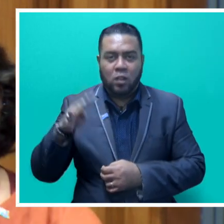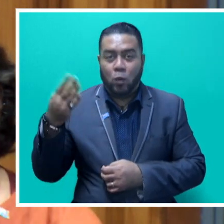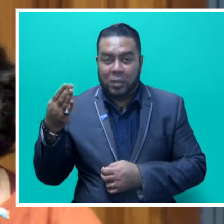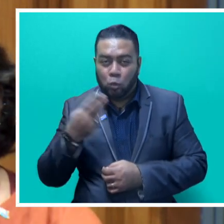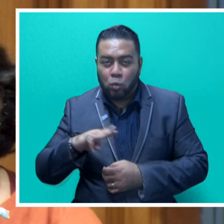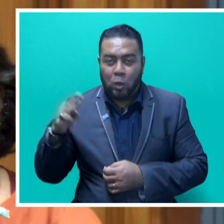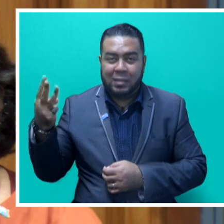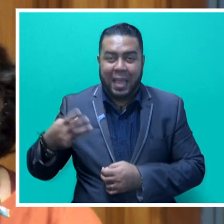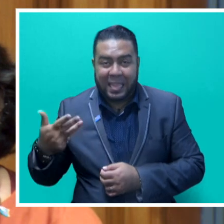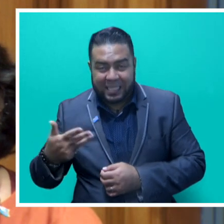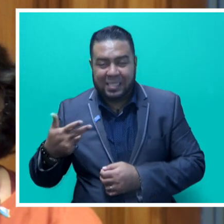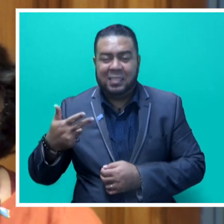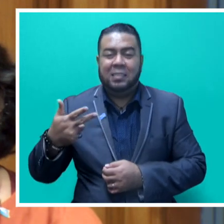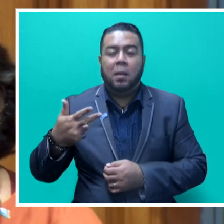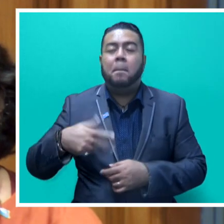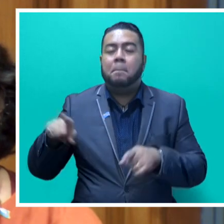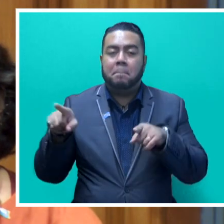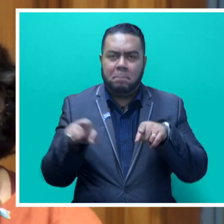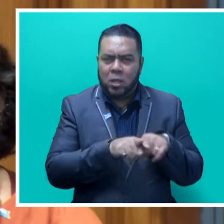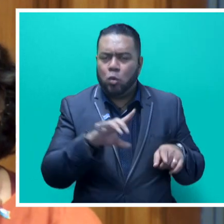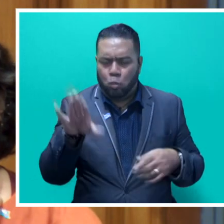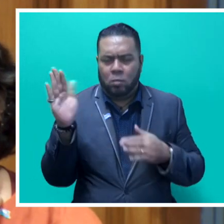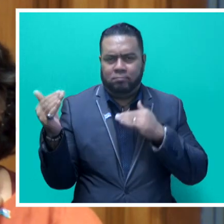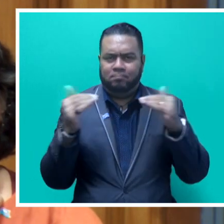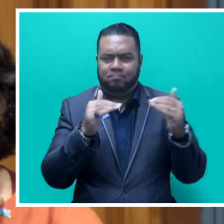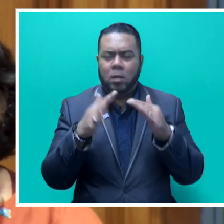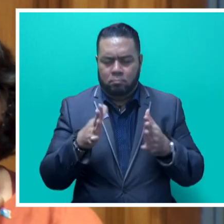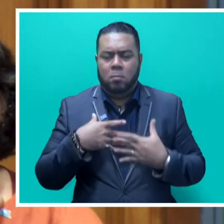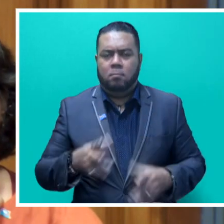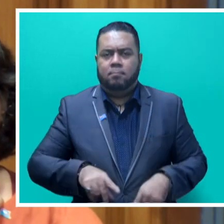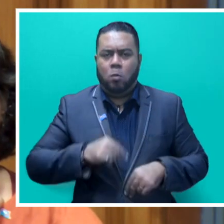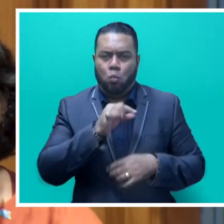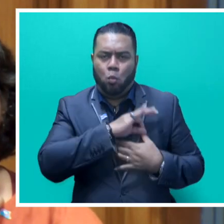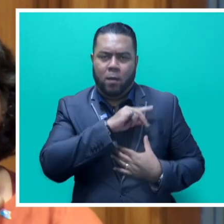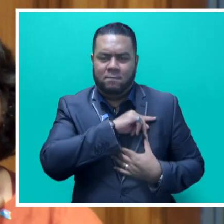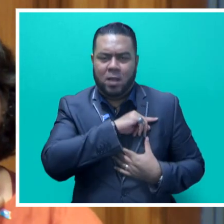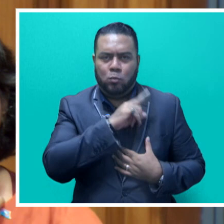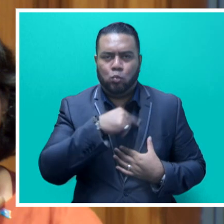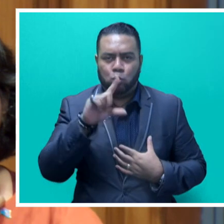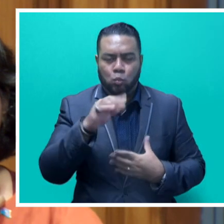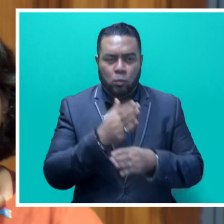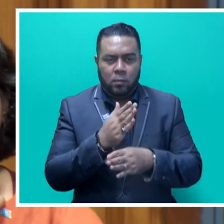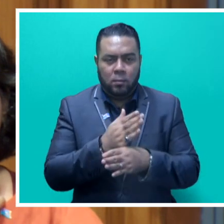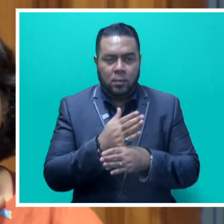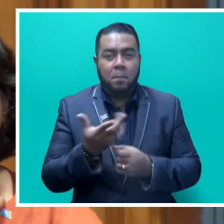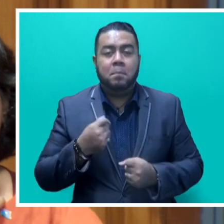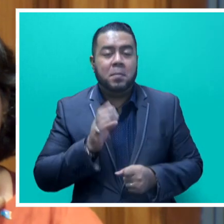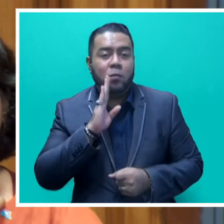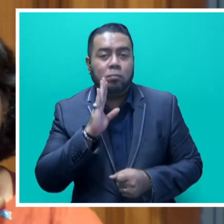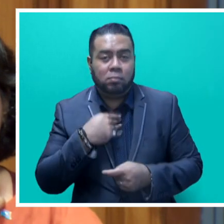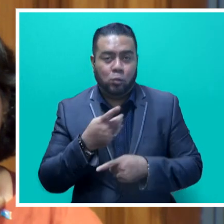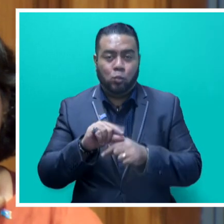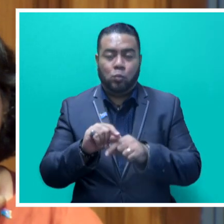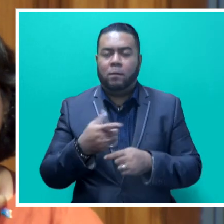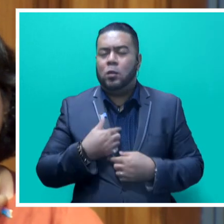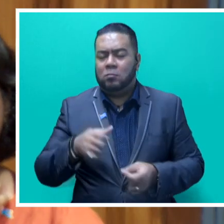and 2018 mean that you are more than equal to the task. Before I respond substantively to His Excellency's most